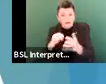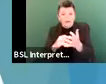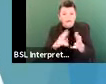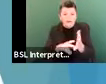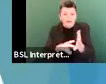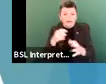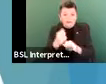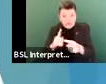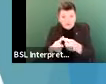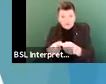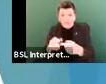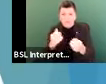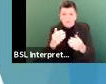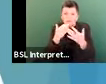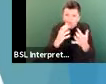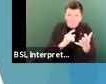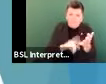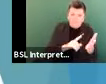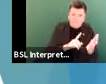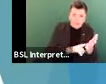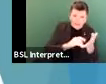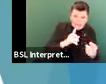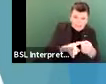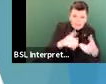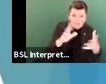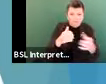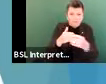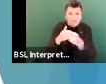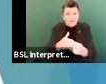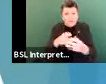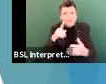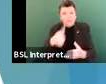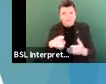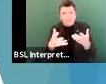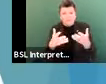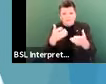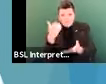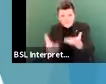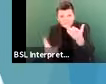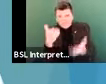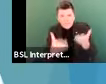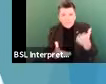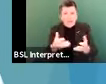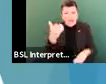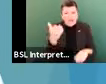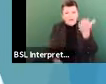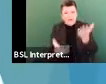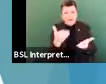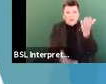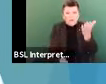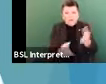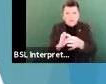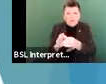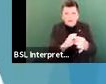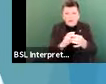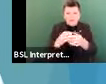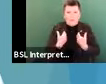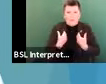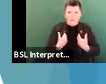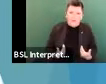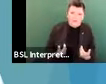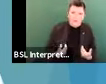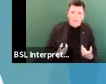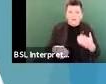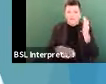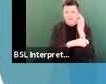this important project of comparative inequality, dynamics, wealth, and the middle class